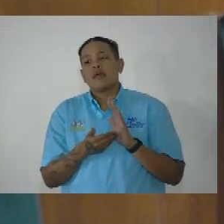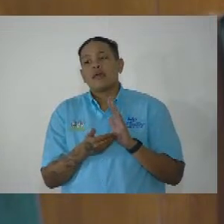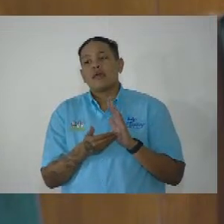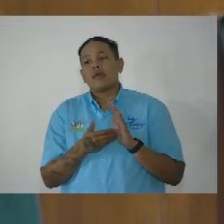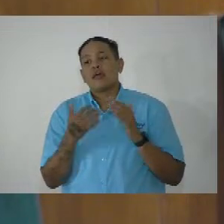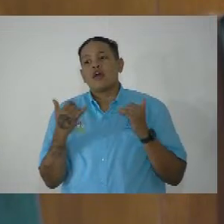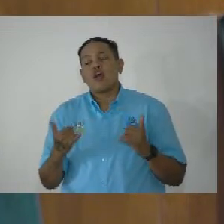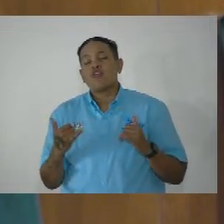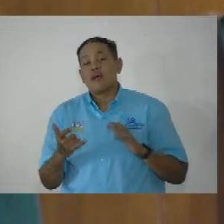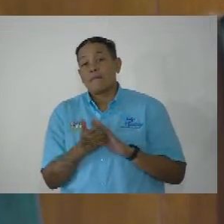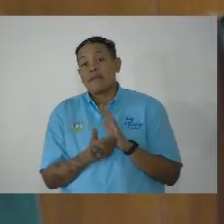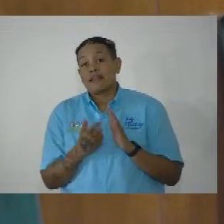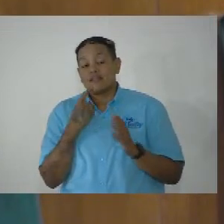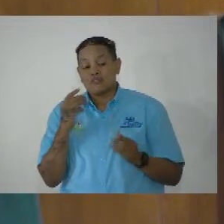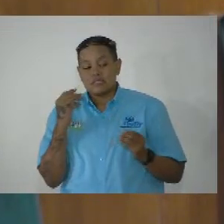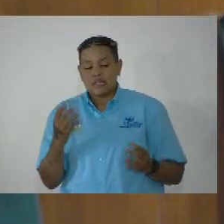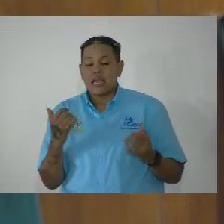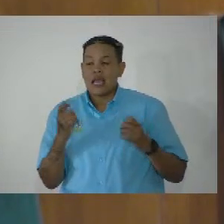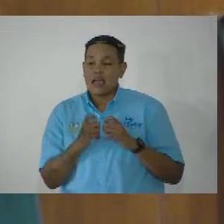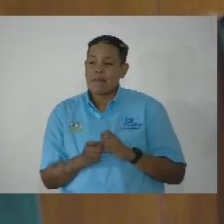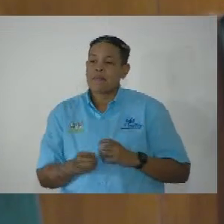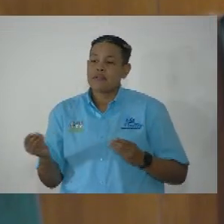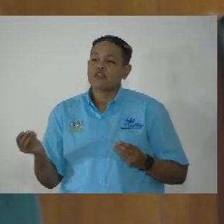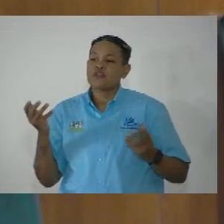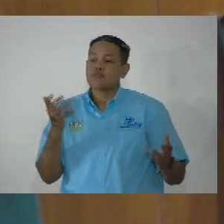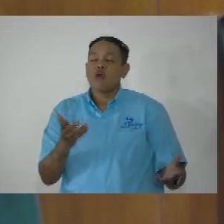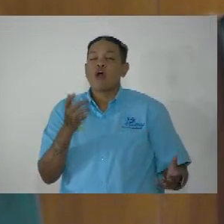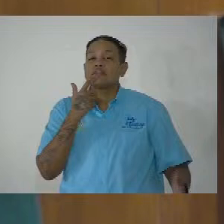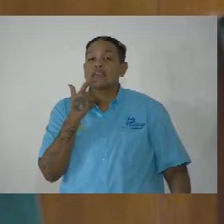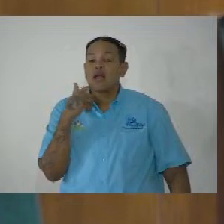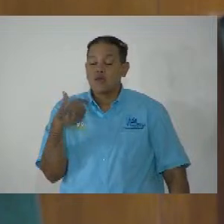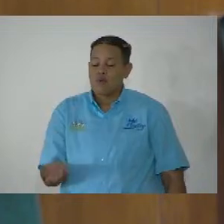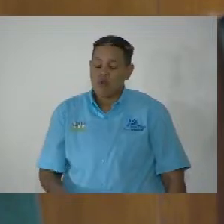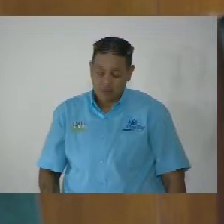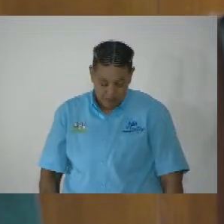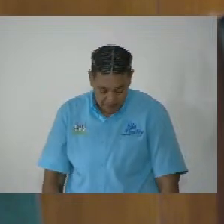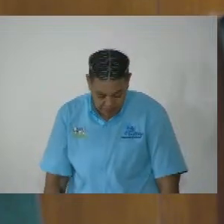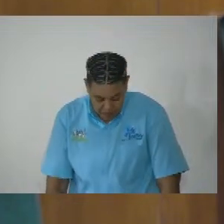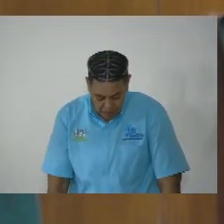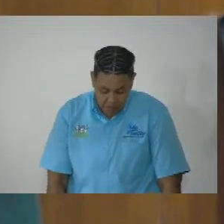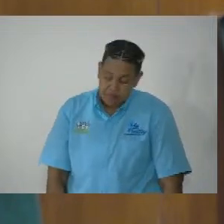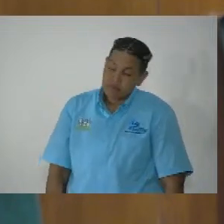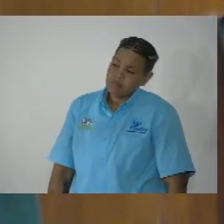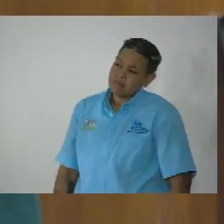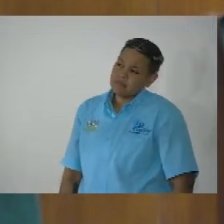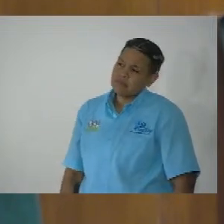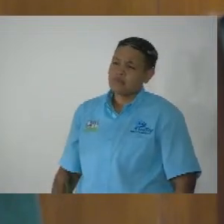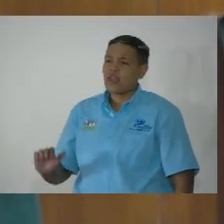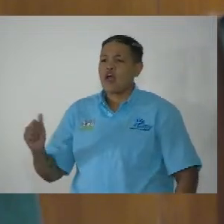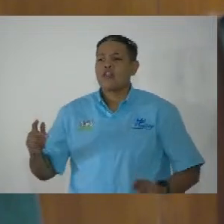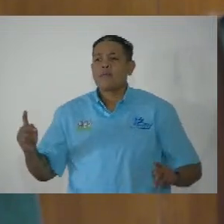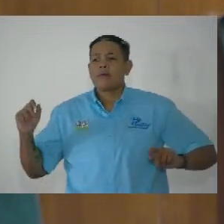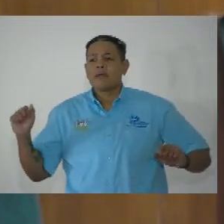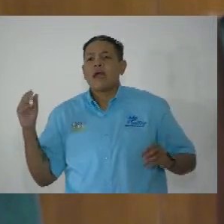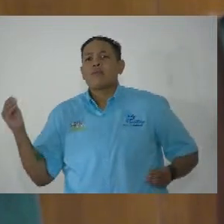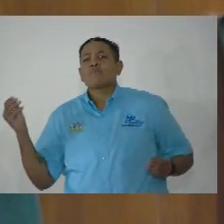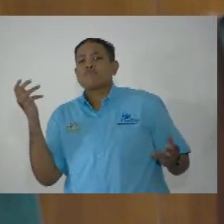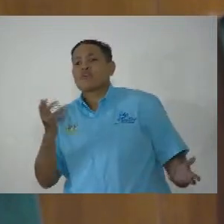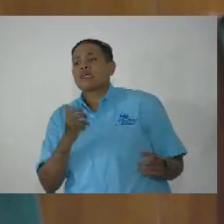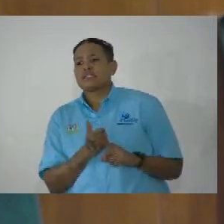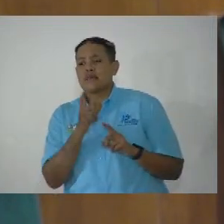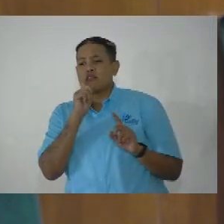current bill says, and the amendments that were brought forward suggests, is that other people can bring forward